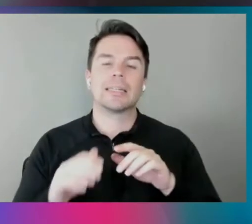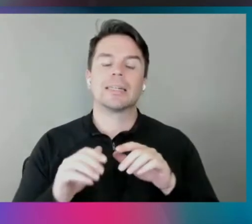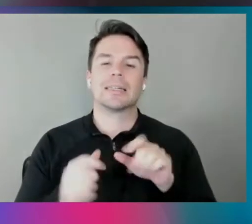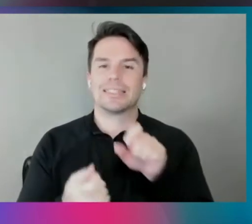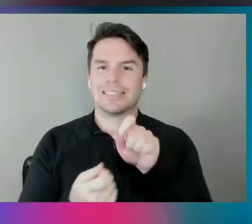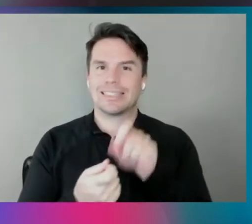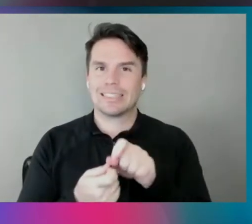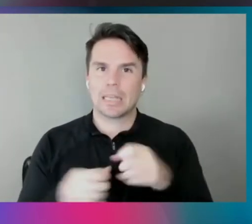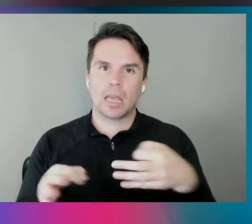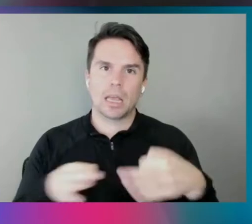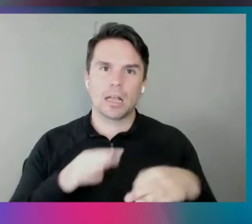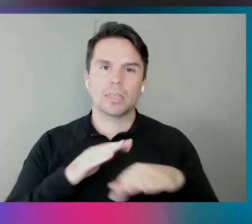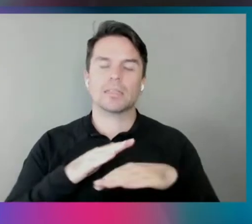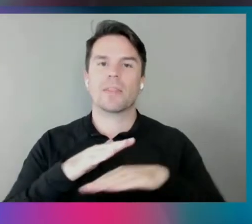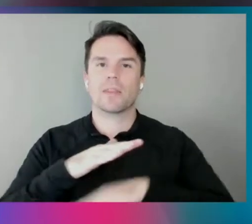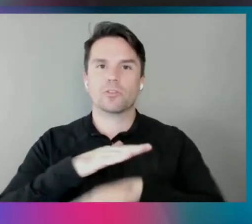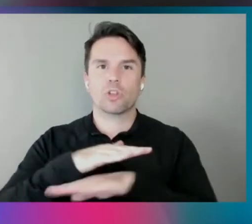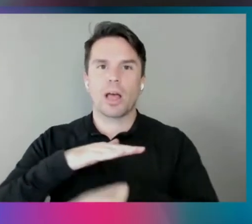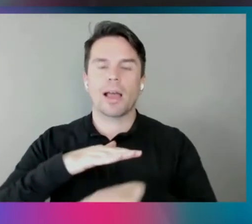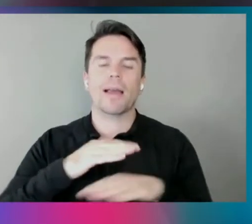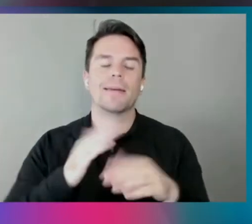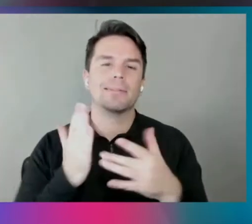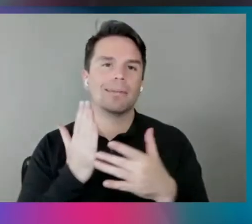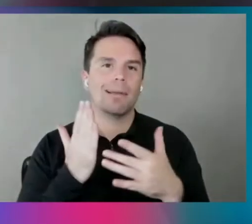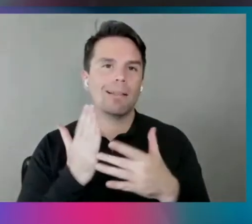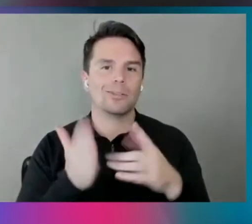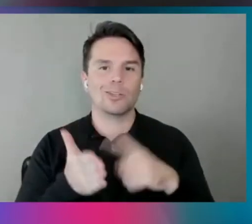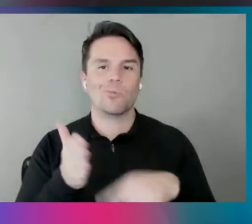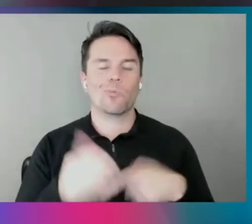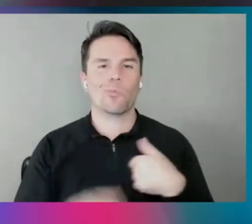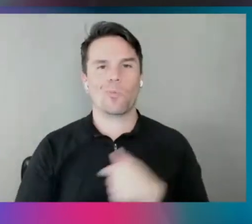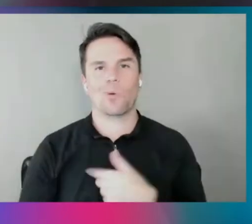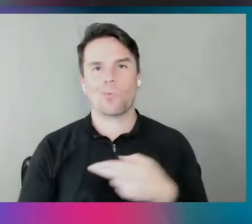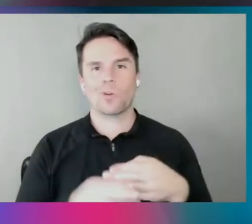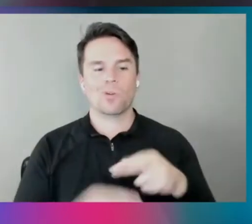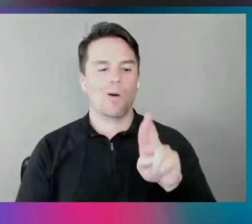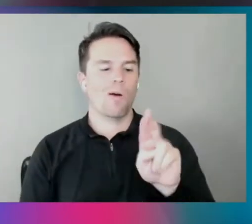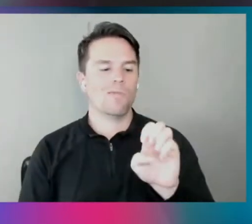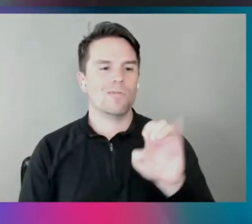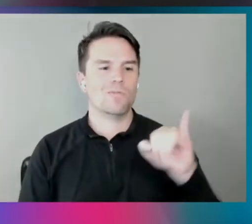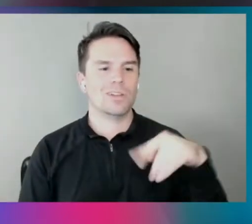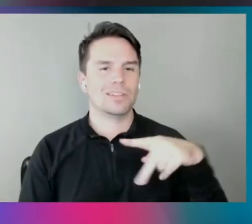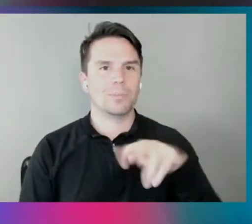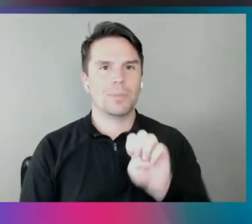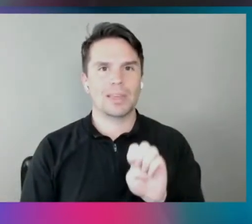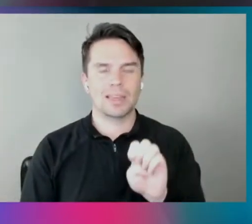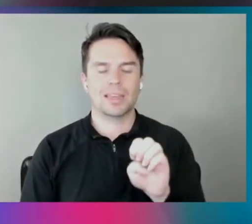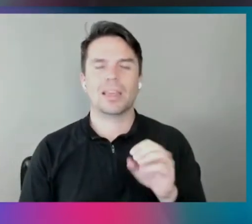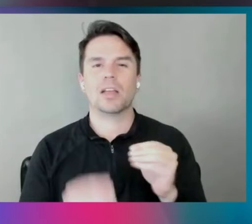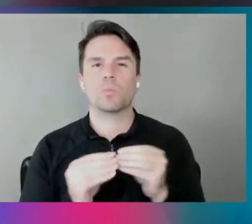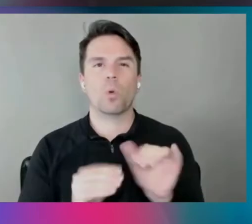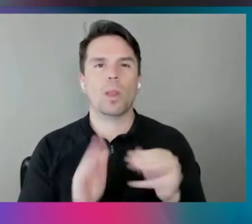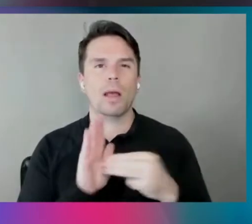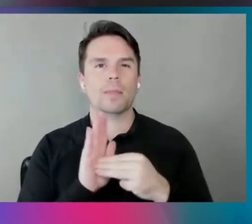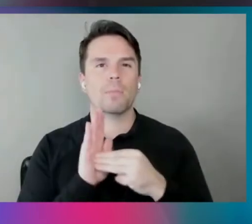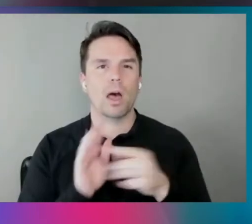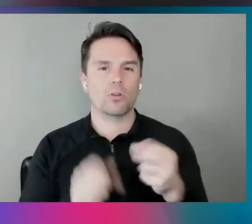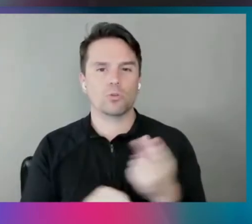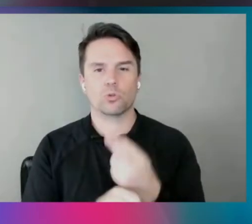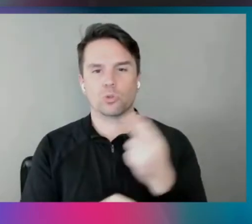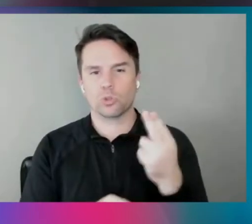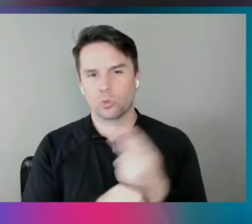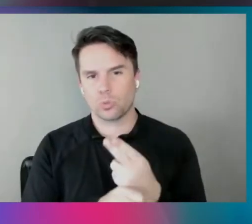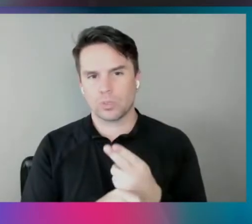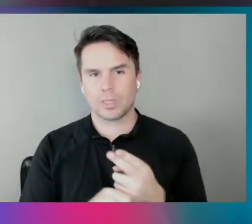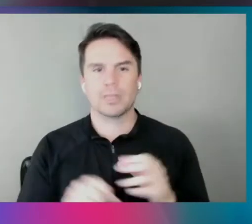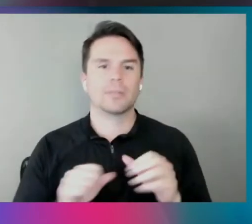technology that went into what we call a recipe, which is the model that you're using. So it could be a hierarchical recurrent neural network model, which is one of the